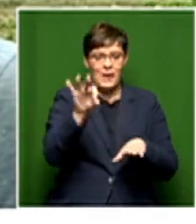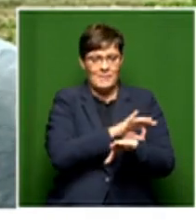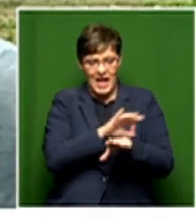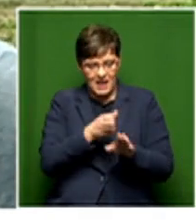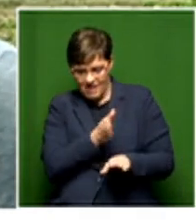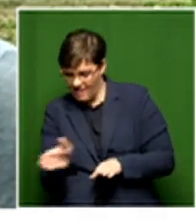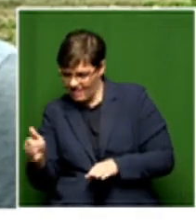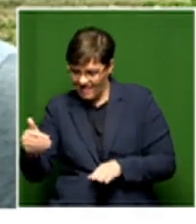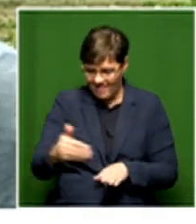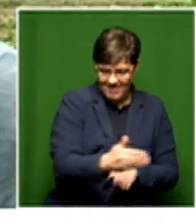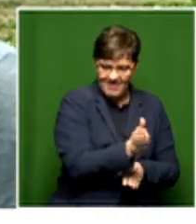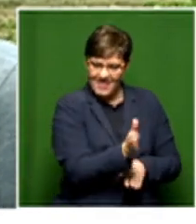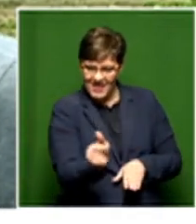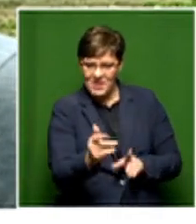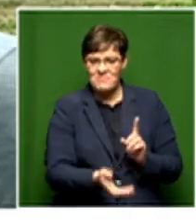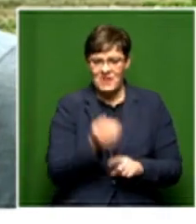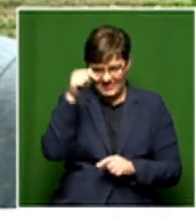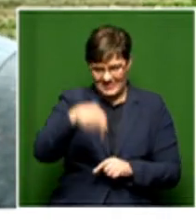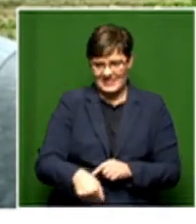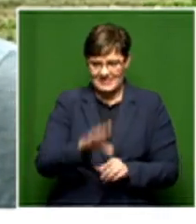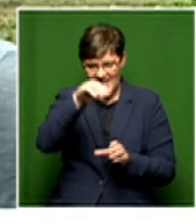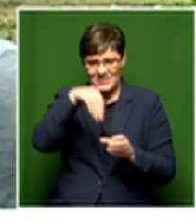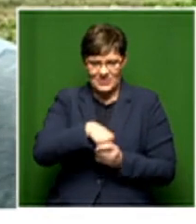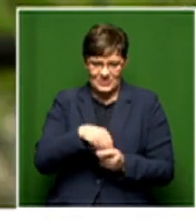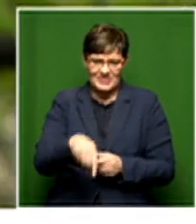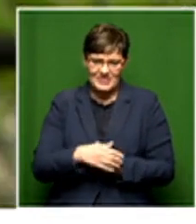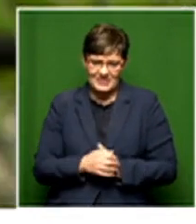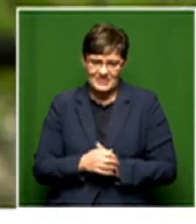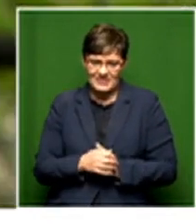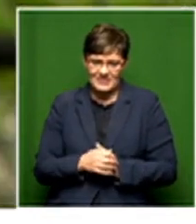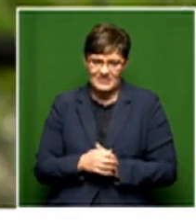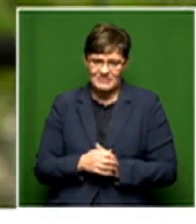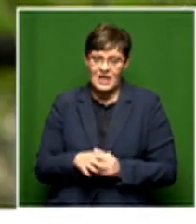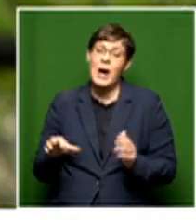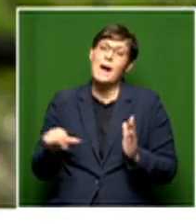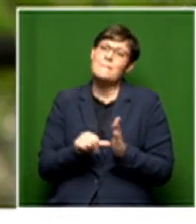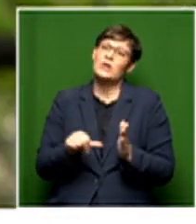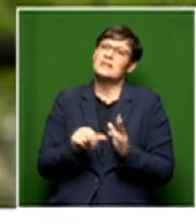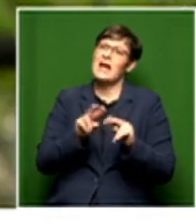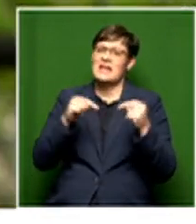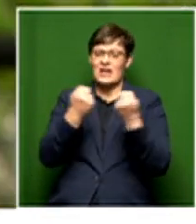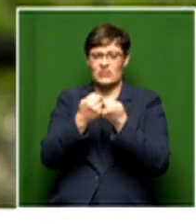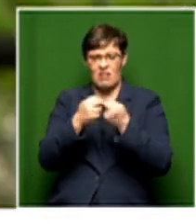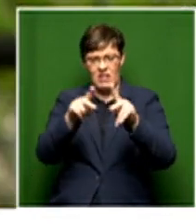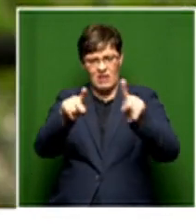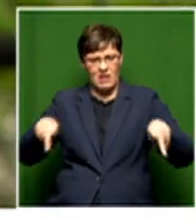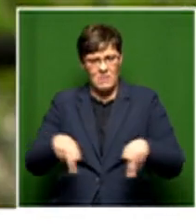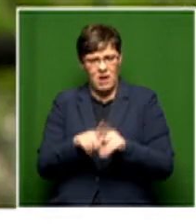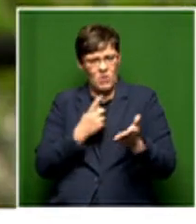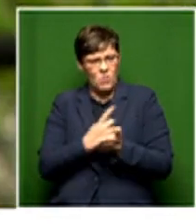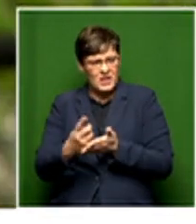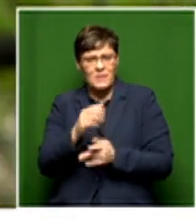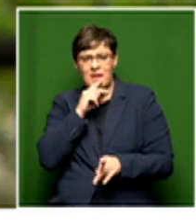the route so that it gets to includes Mapungubwe as well. Yeah. I think the importance of National Parks Week is that it gives